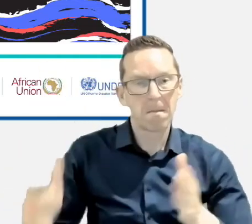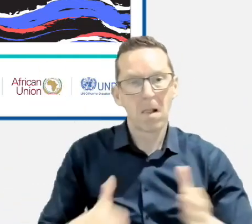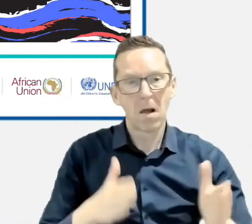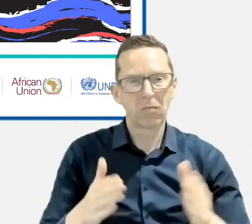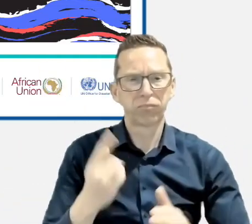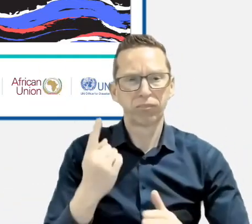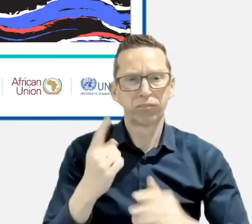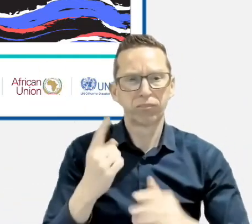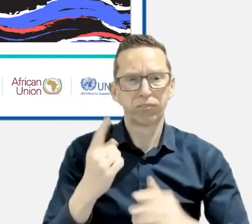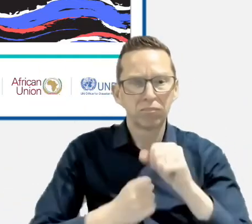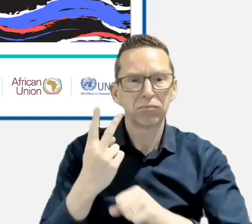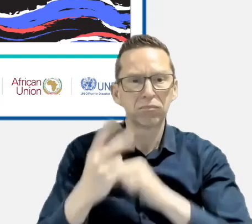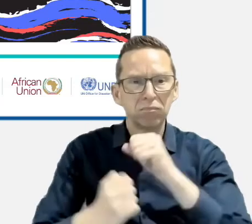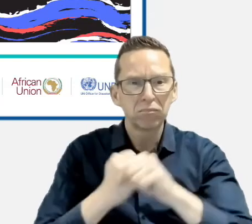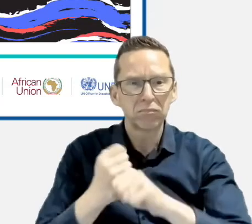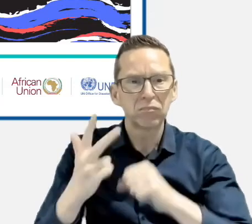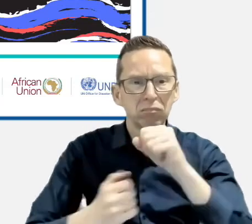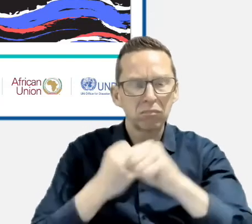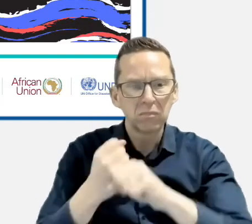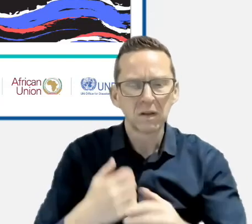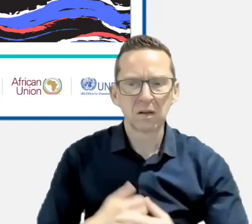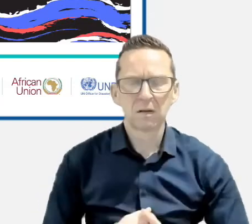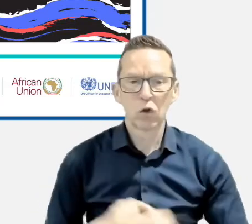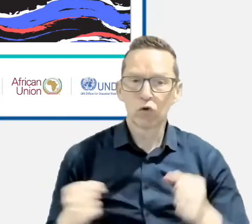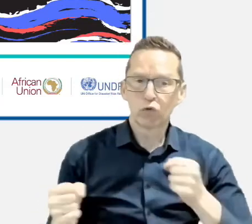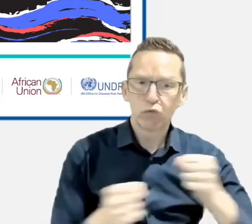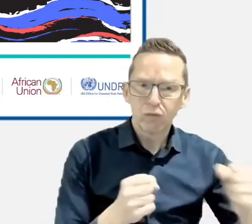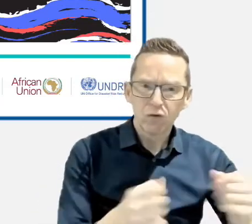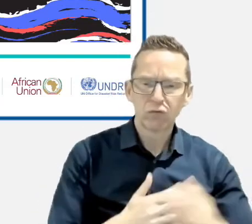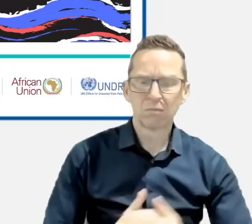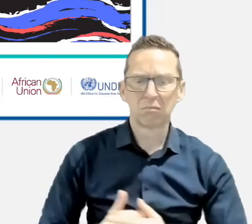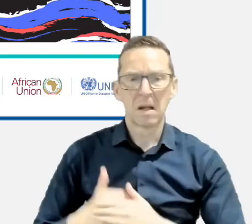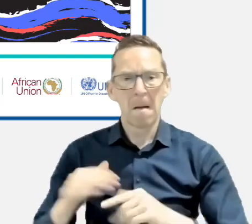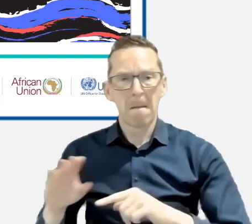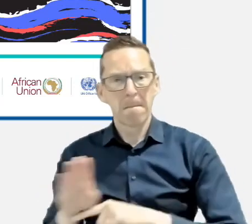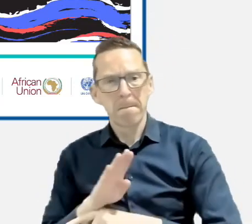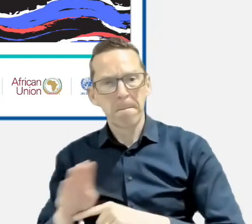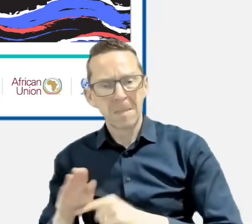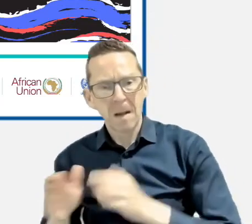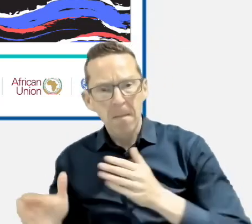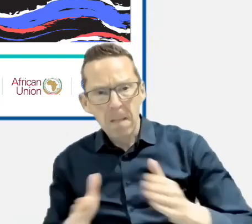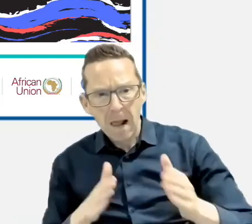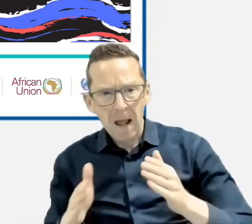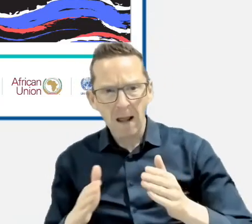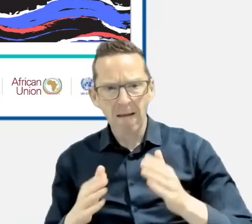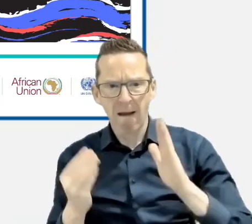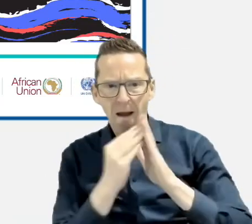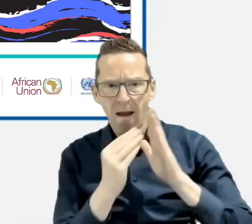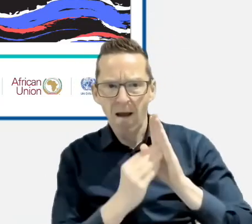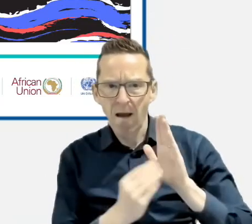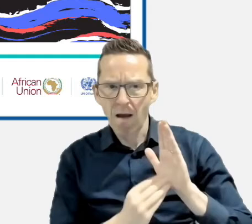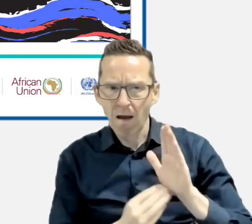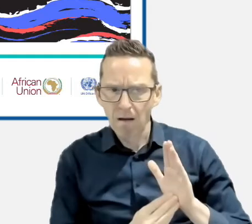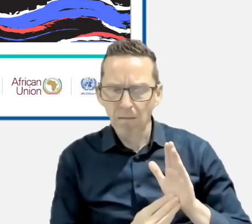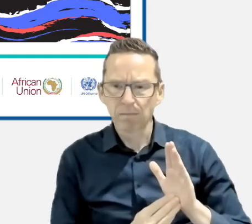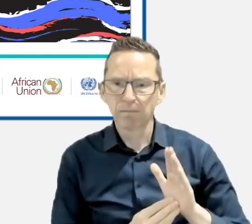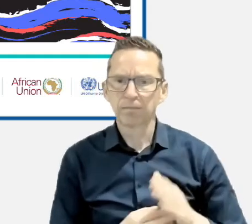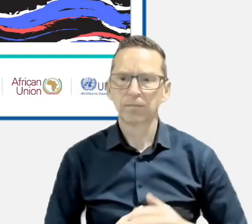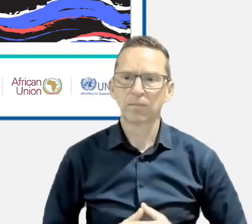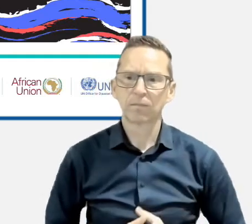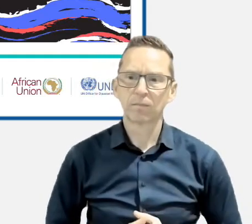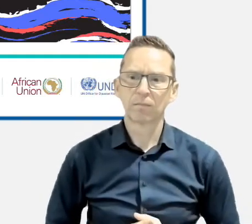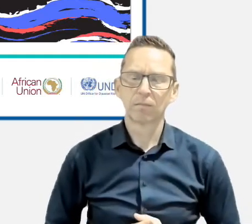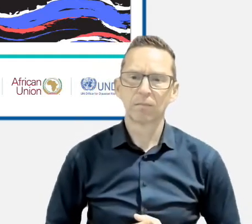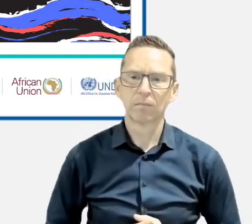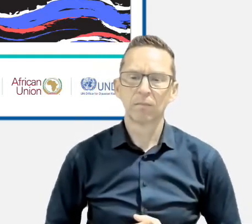plans, strategies, and business plans to address that risk. And then also working tactically and operationally with stakeholders on a